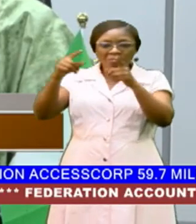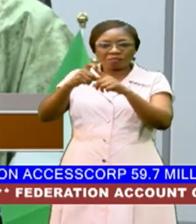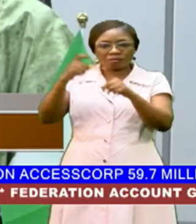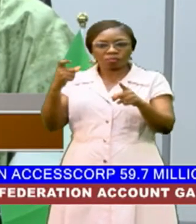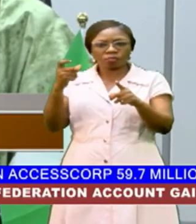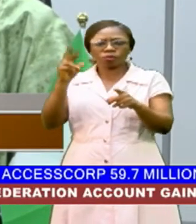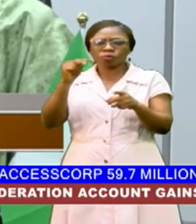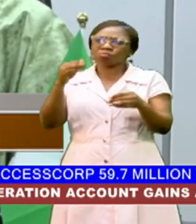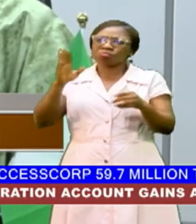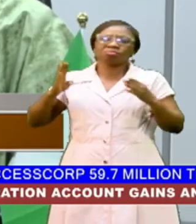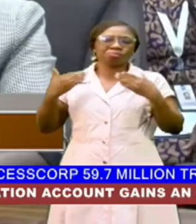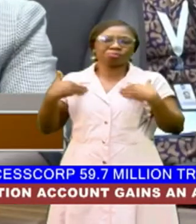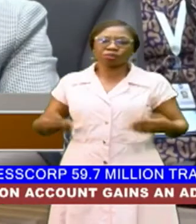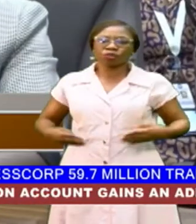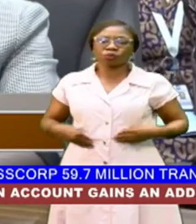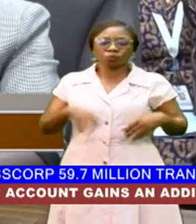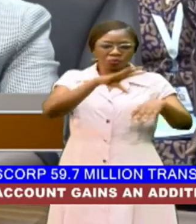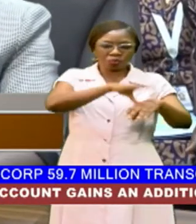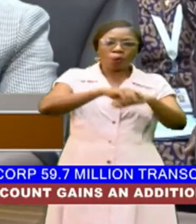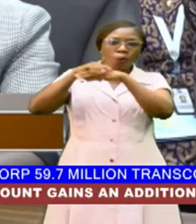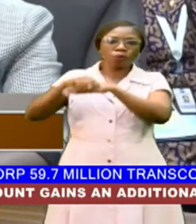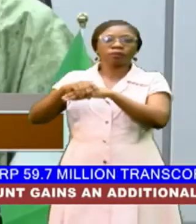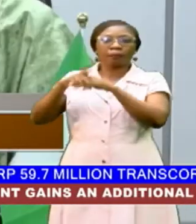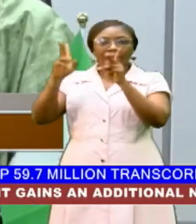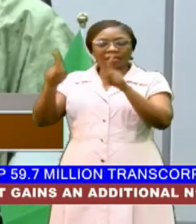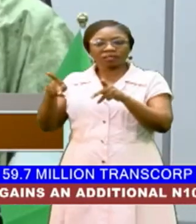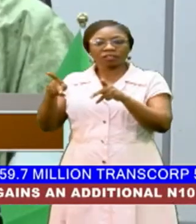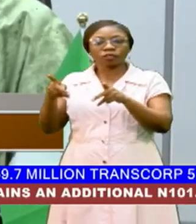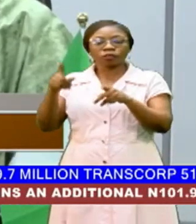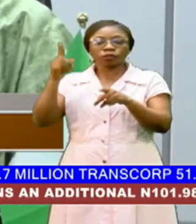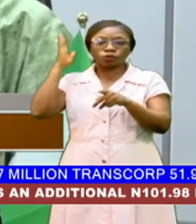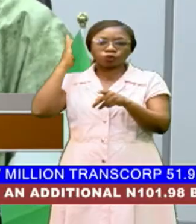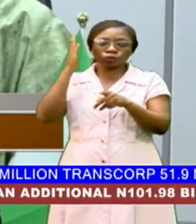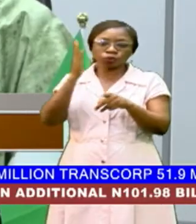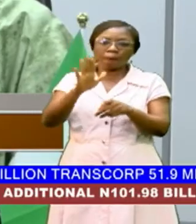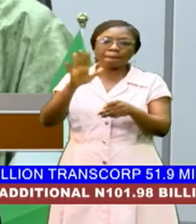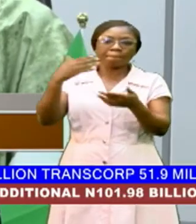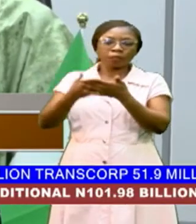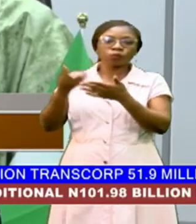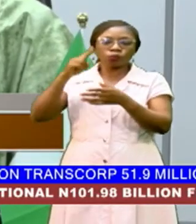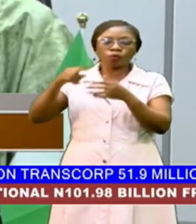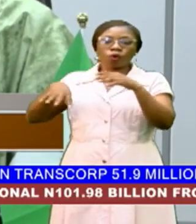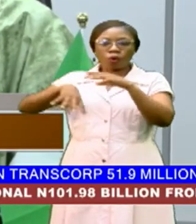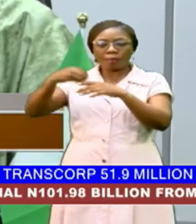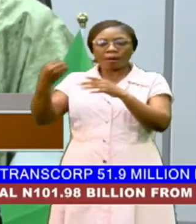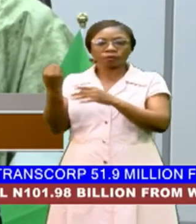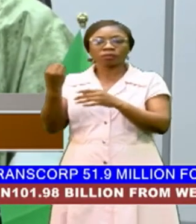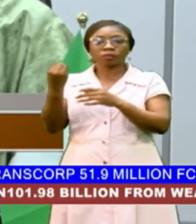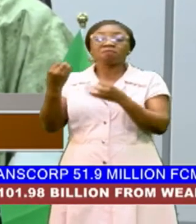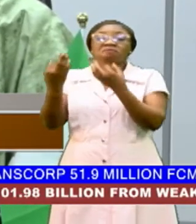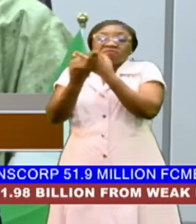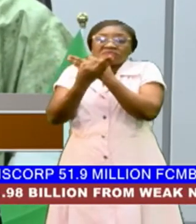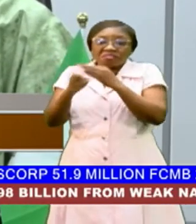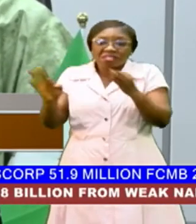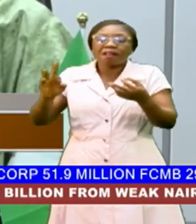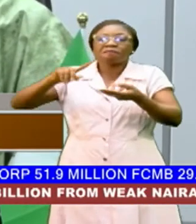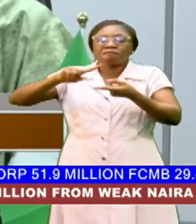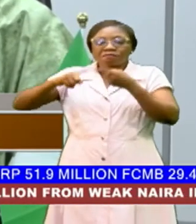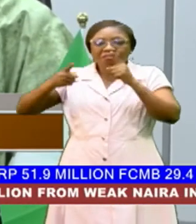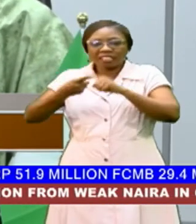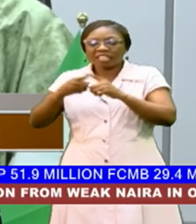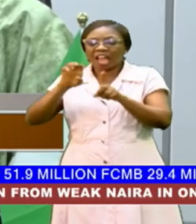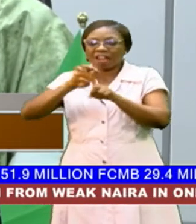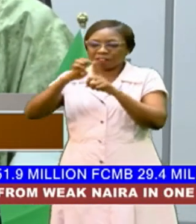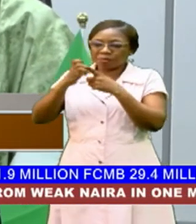ransom. You will not bring your money and your money cannot come out. There can never be a freer environment, a friendlier environment to invest